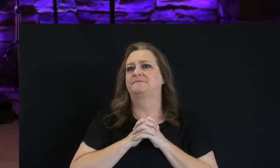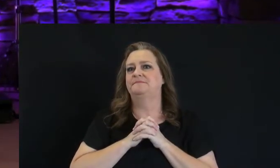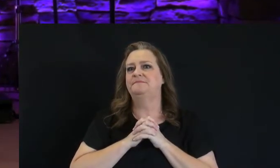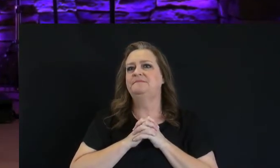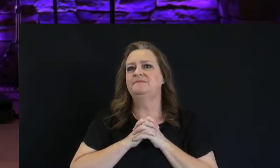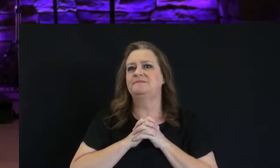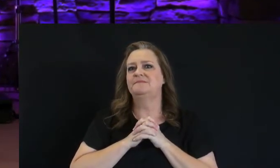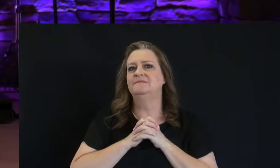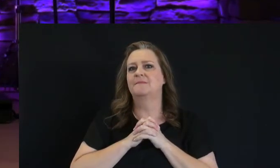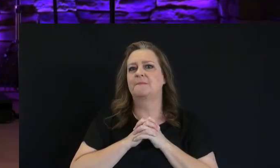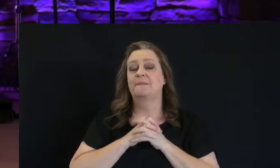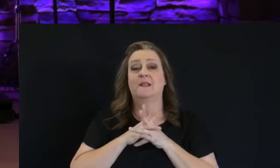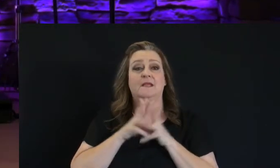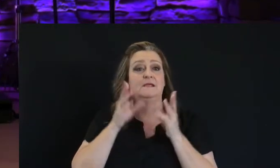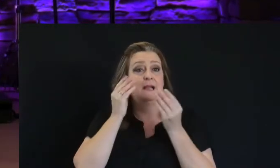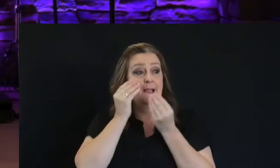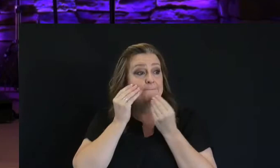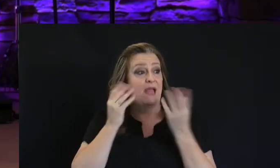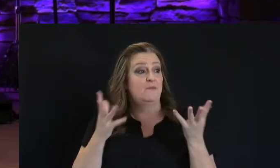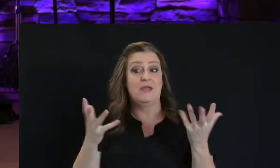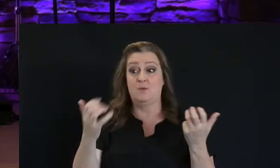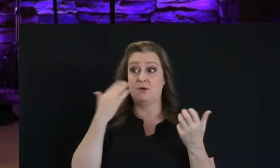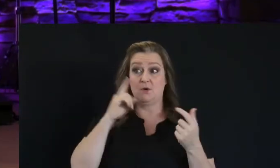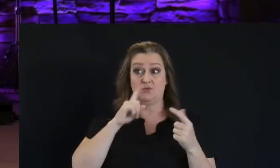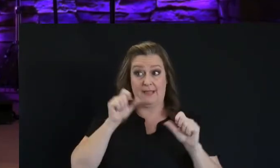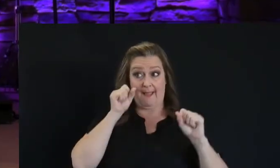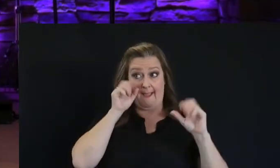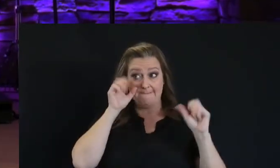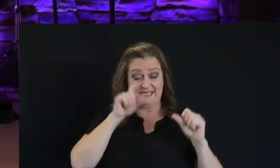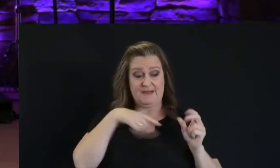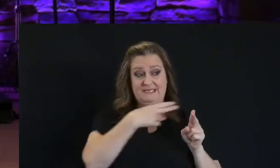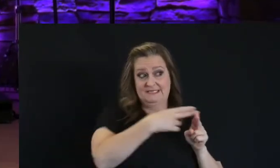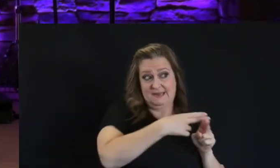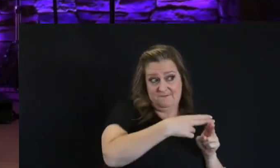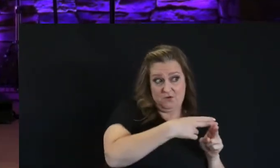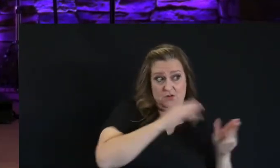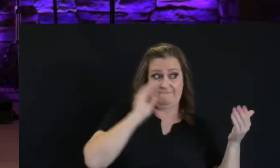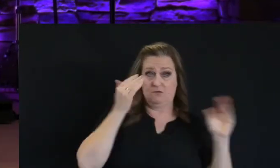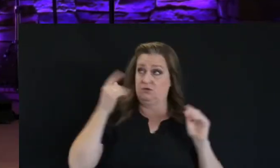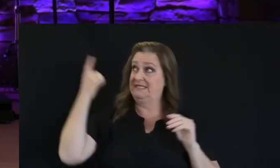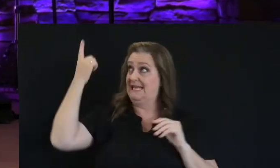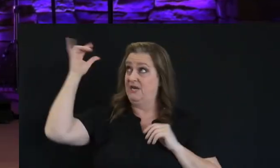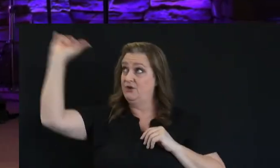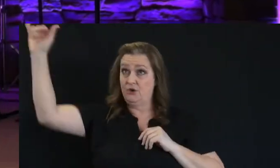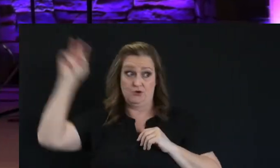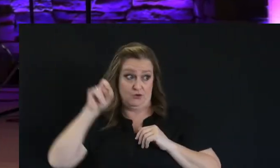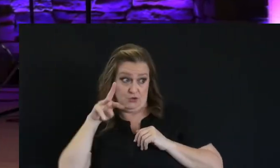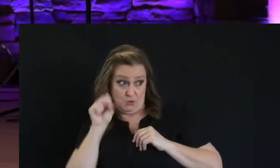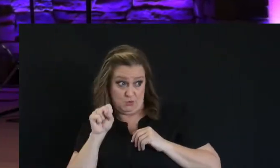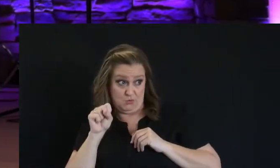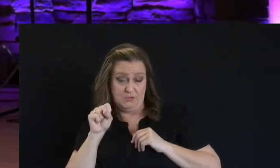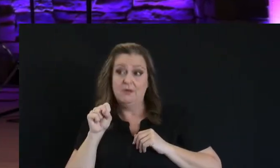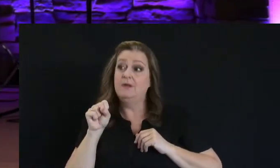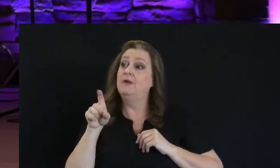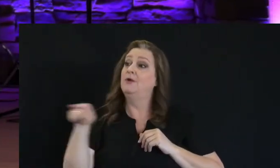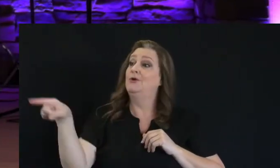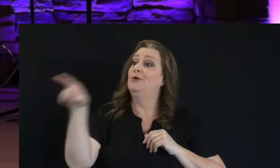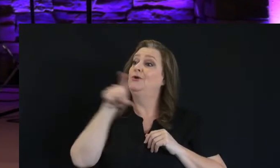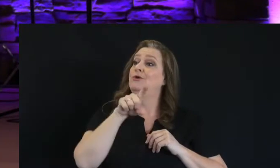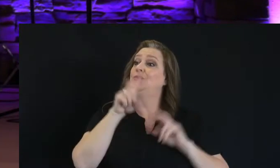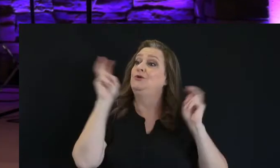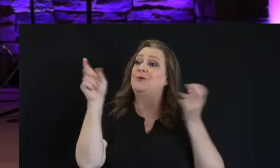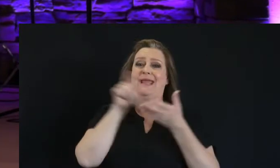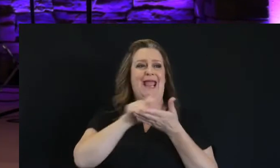By the way, do you want to know what is really amazing about temporal versus eternal news? Is you get to write the